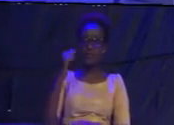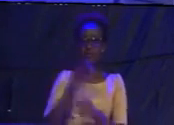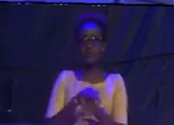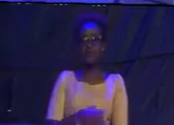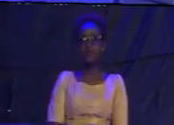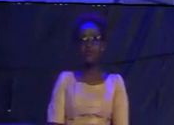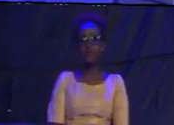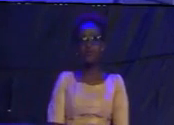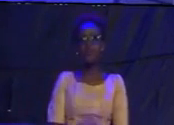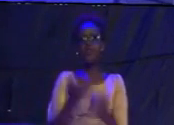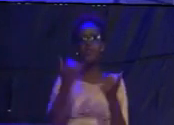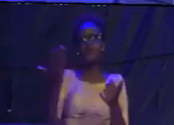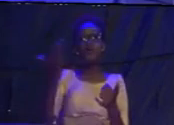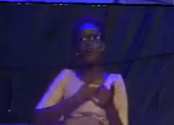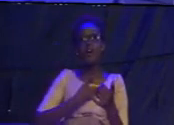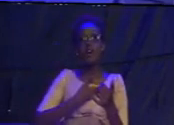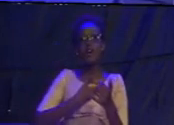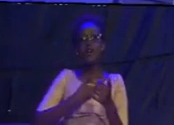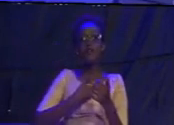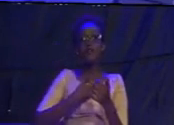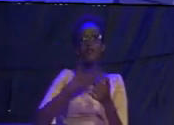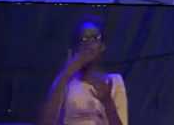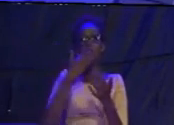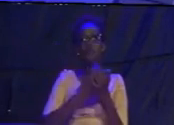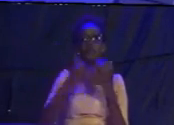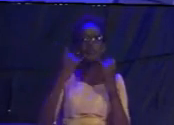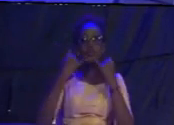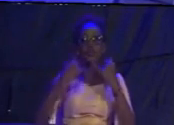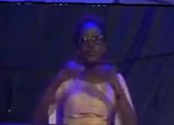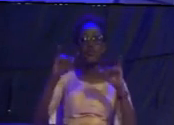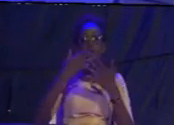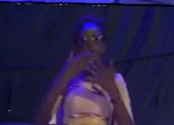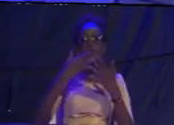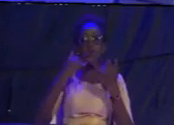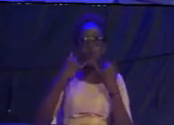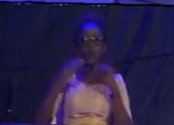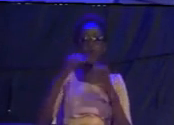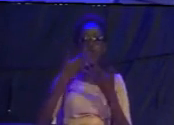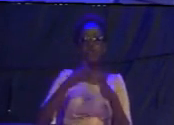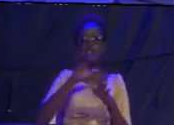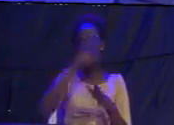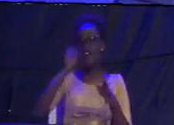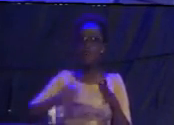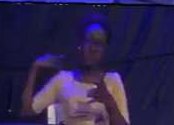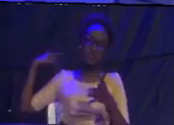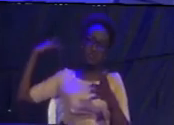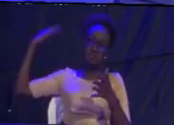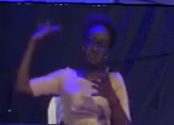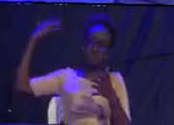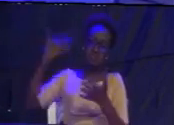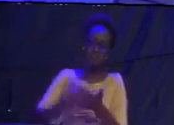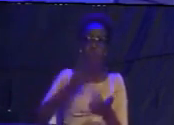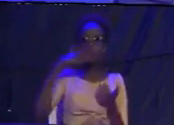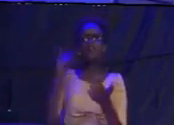was prominent. Dufite inkuru zikomeye ko Africa yigeze kuba umugabane udasanzwe. We have many stories, many